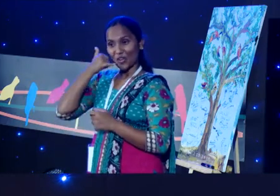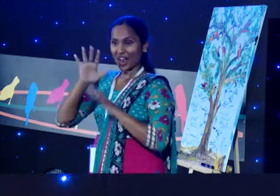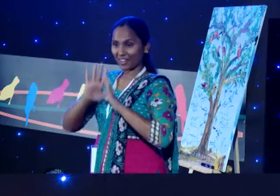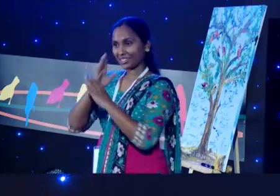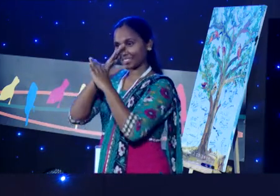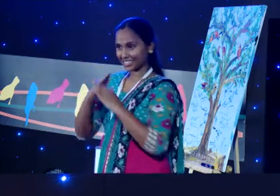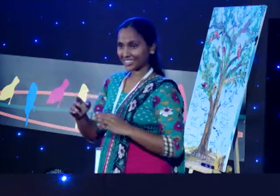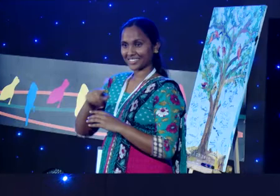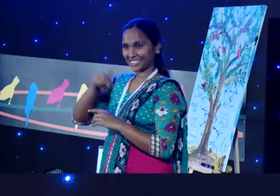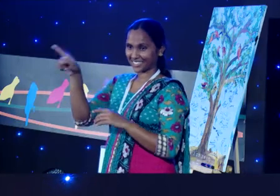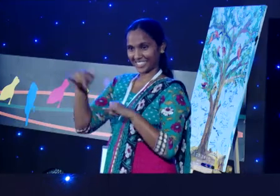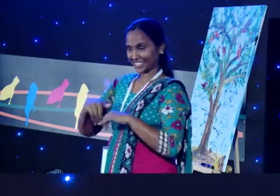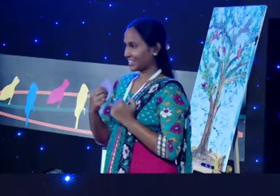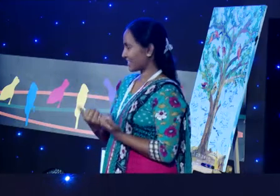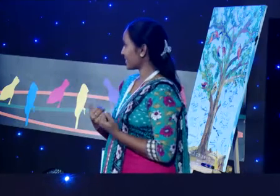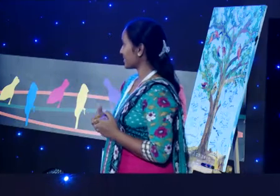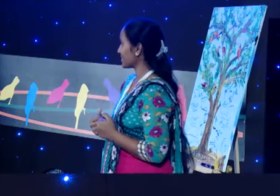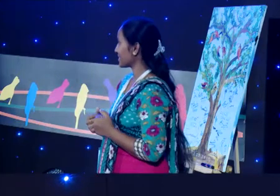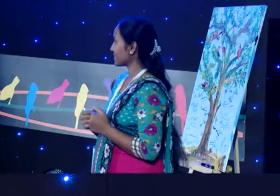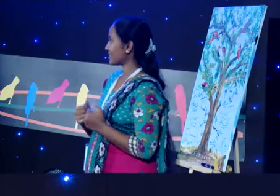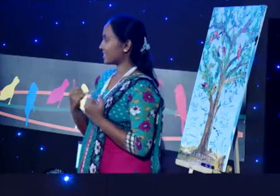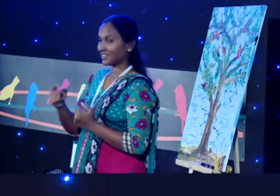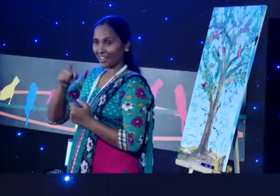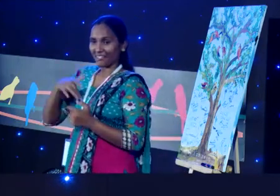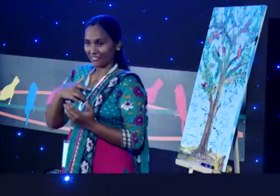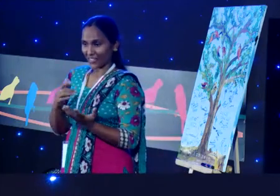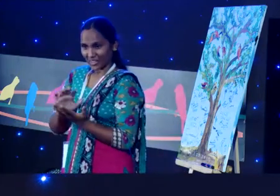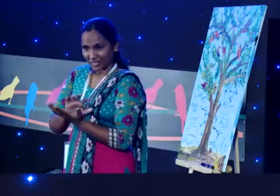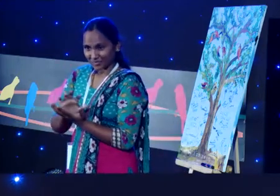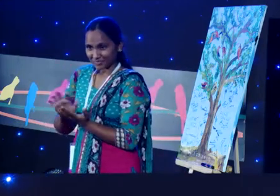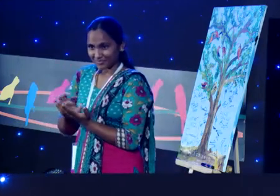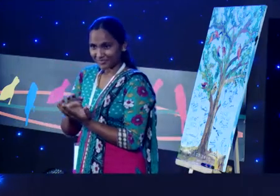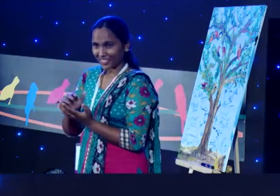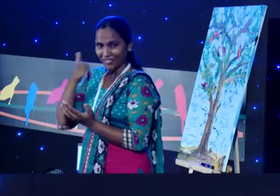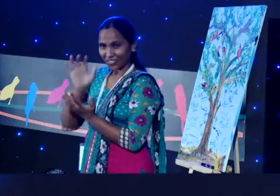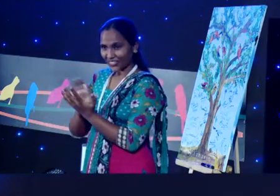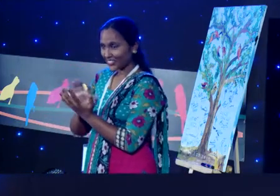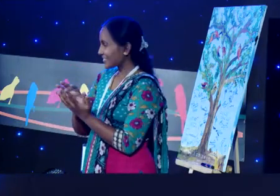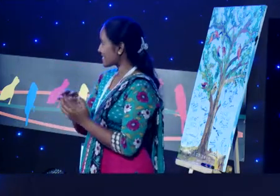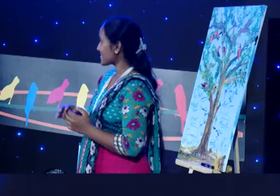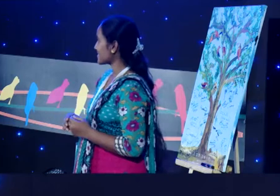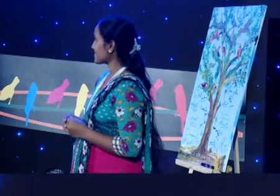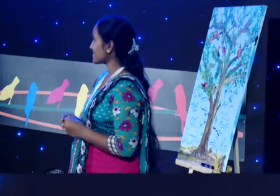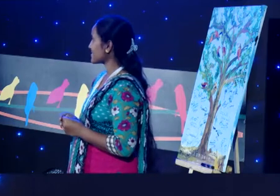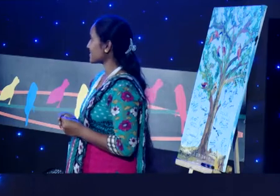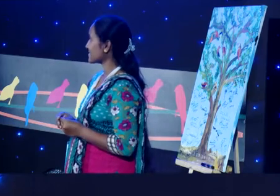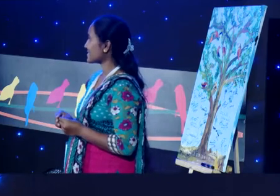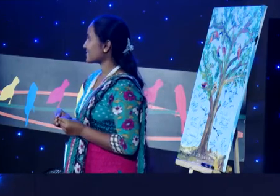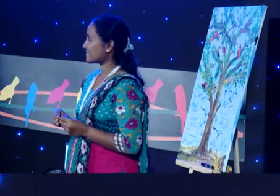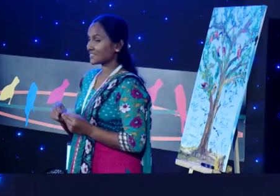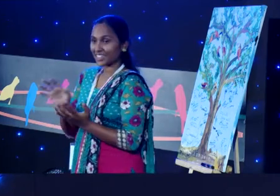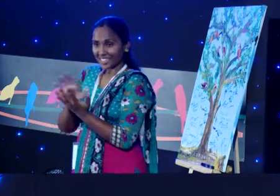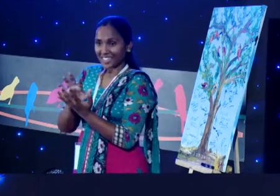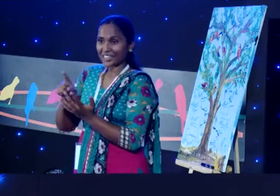calls you, it'll probably vibrate. So this sense of vibration, the sense of touch and vibration and feeling, is something that makes you